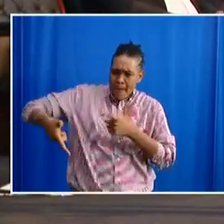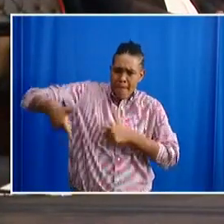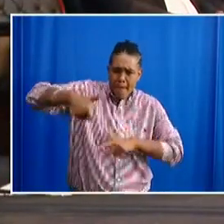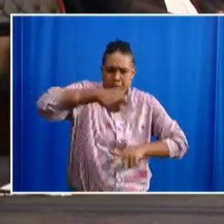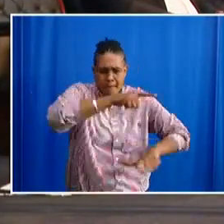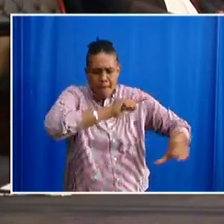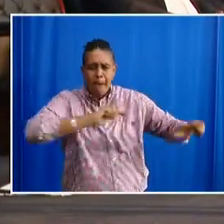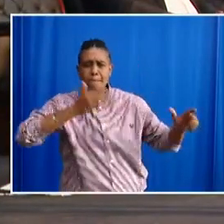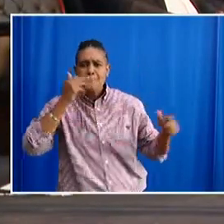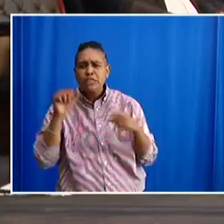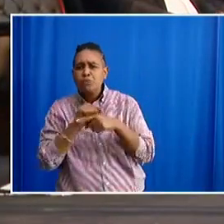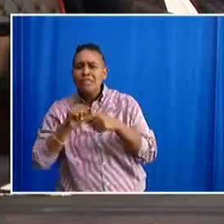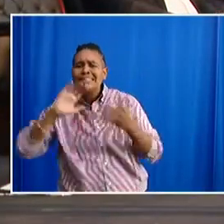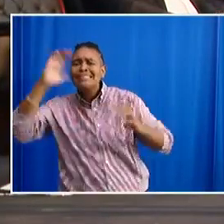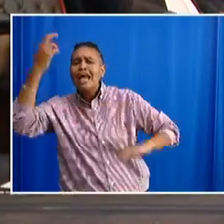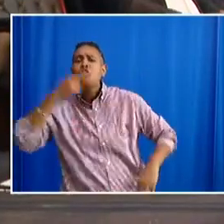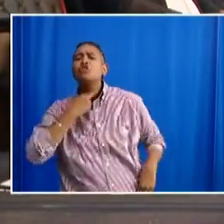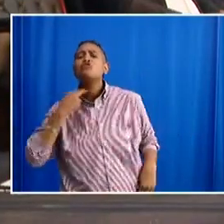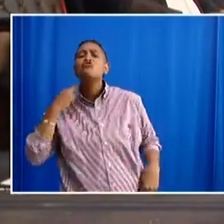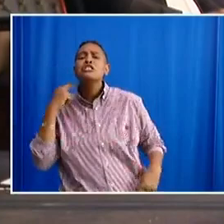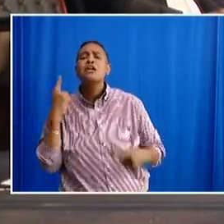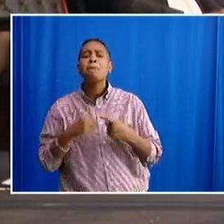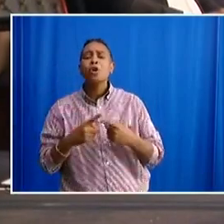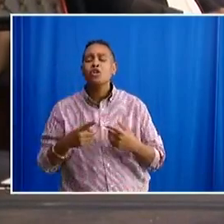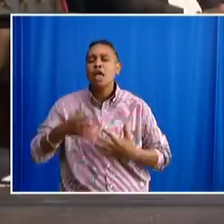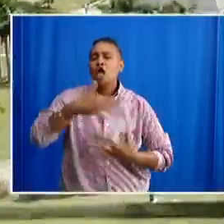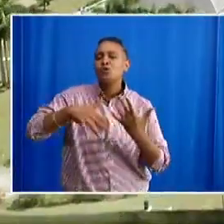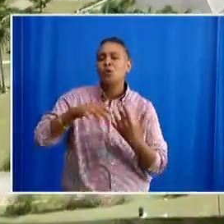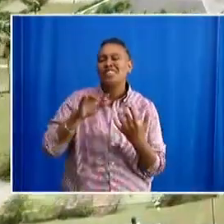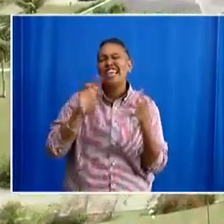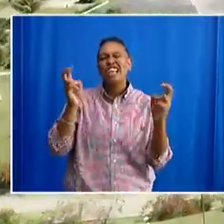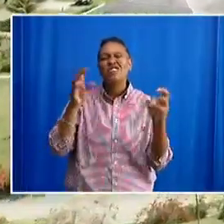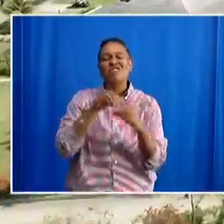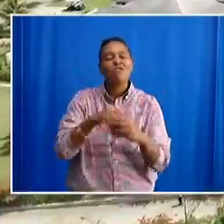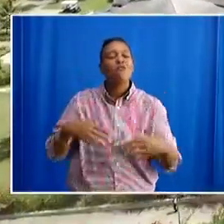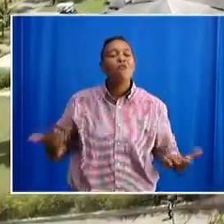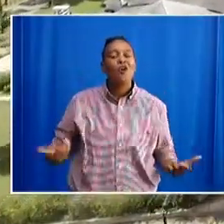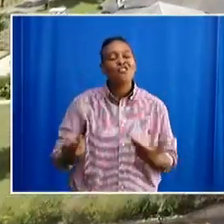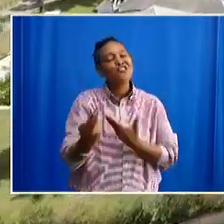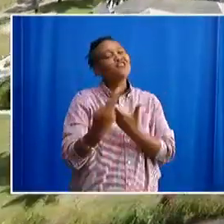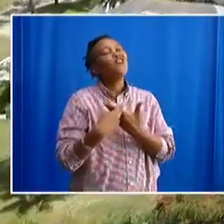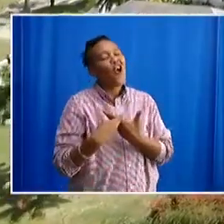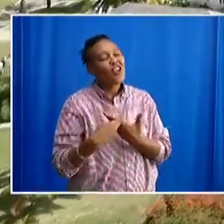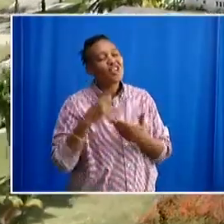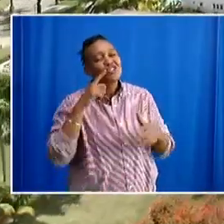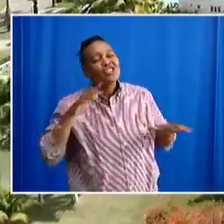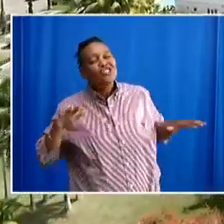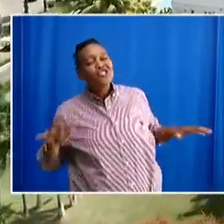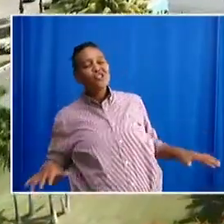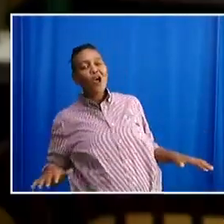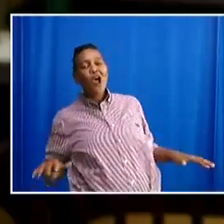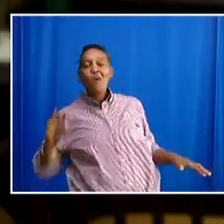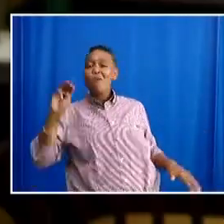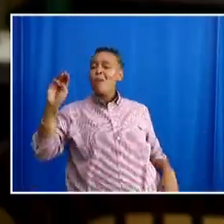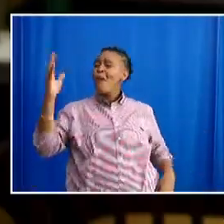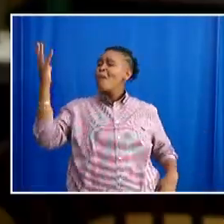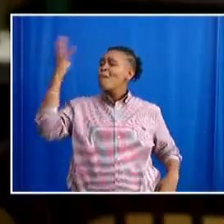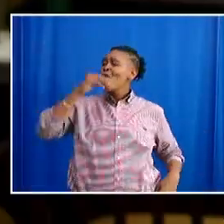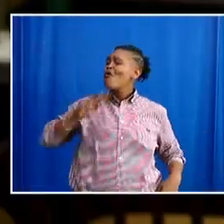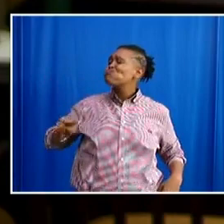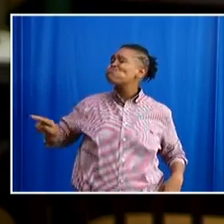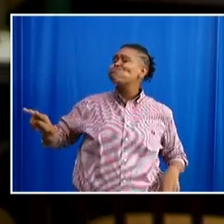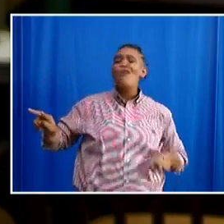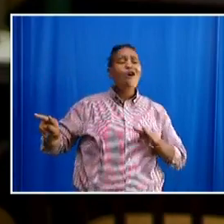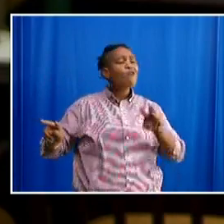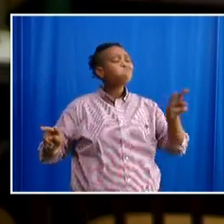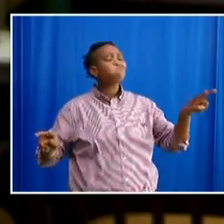on disaster risks and the associated issues. Join us in the tranquil and scenic Montego Bay, St. James